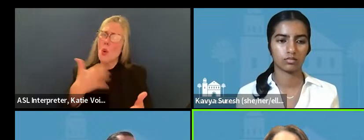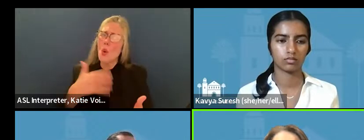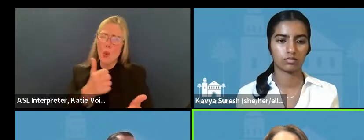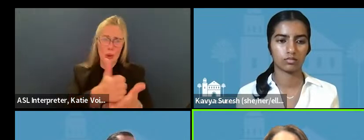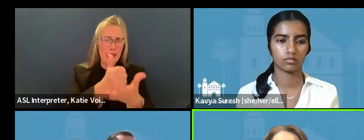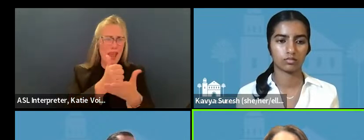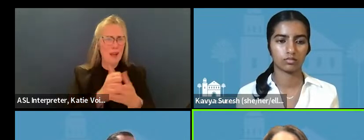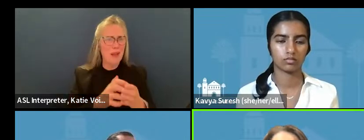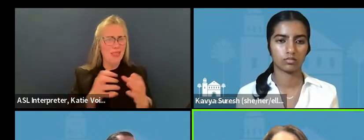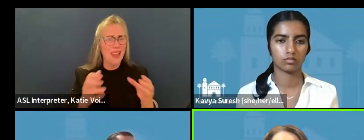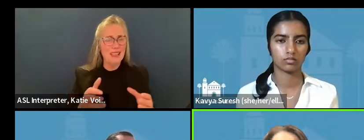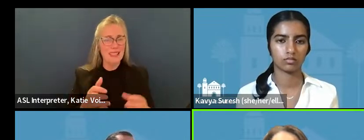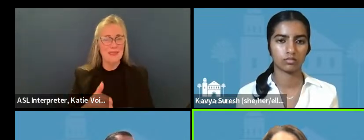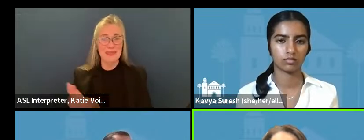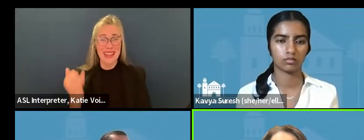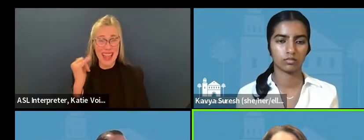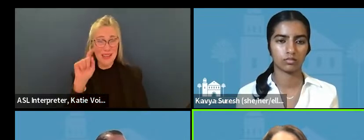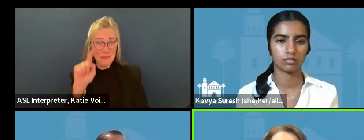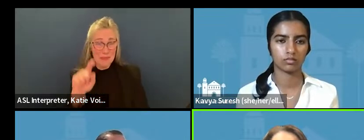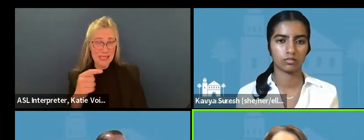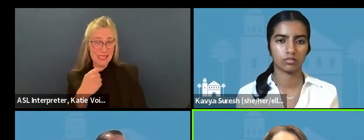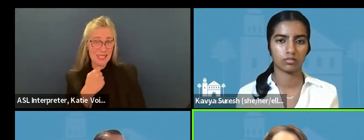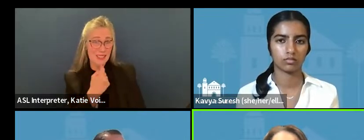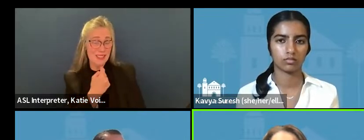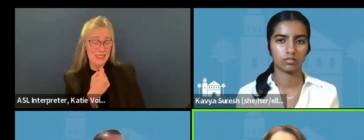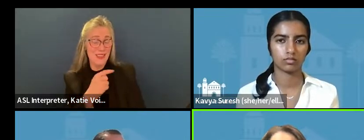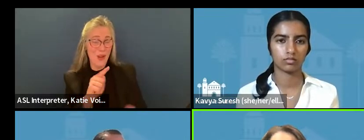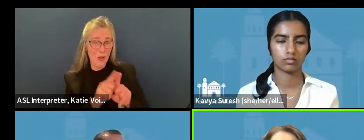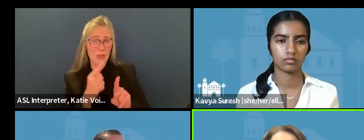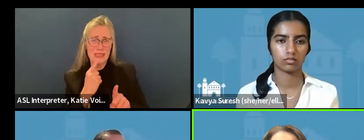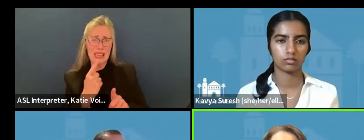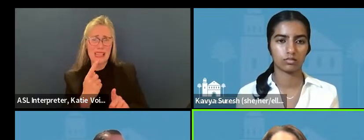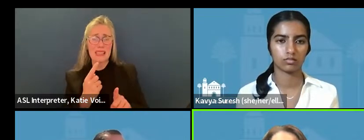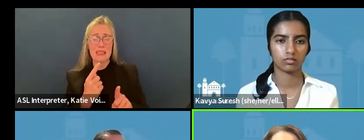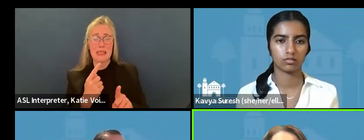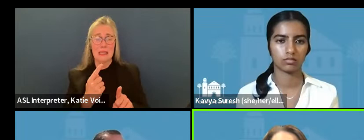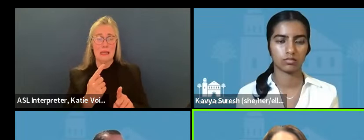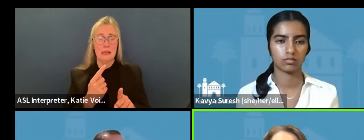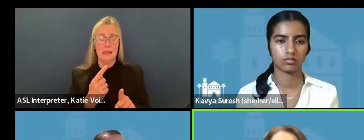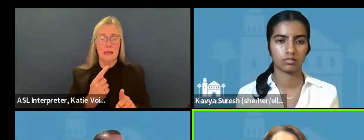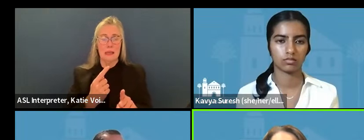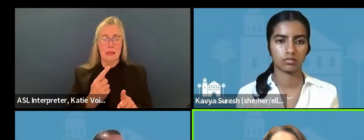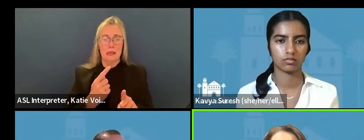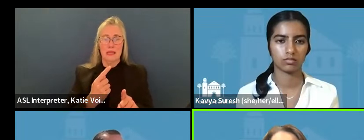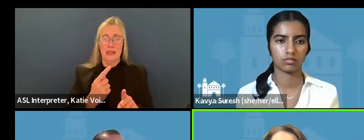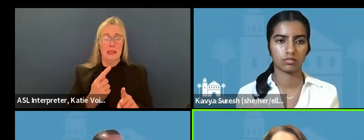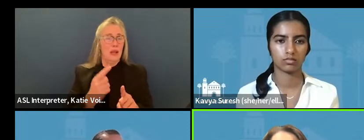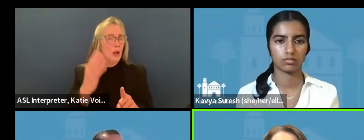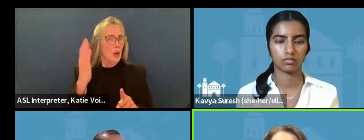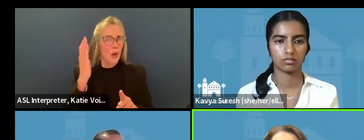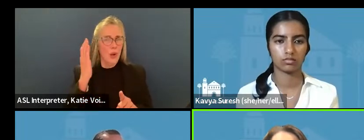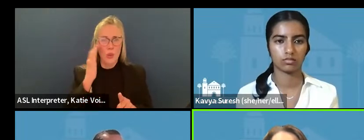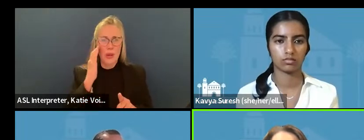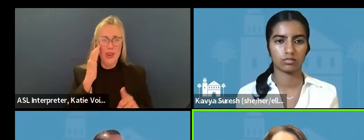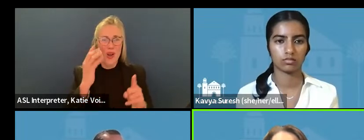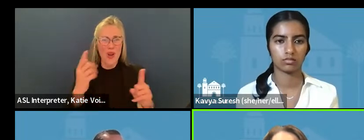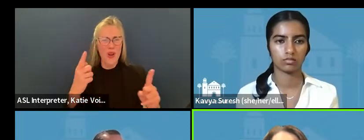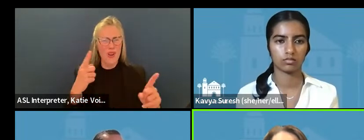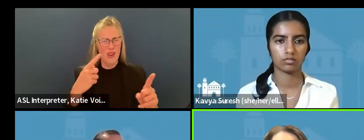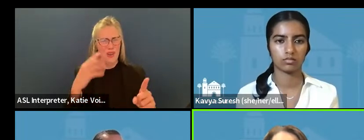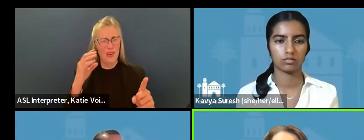And I would be remiss if I didn't also say that we understand and are aware that this comes on the 5-year anniversary